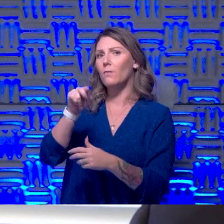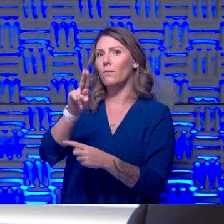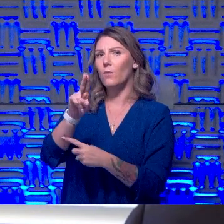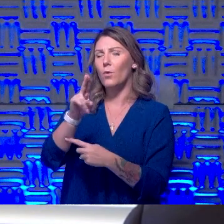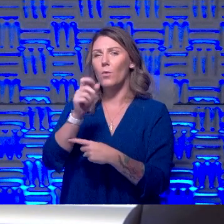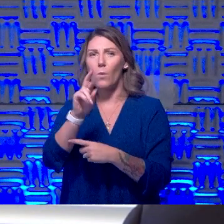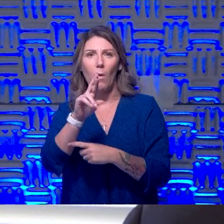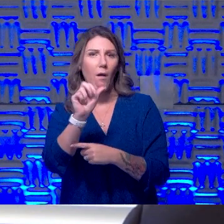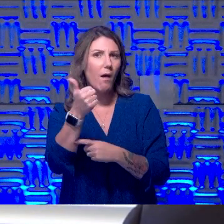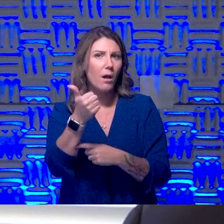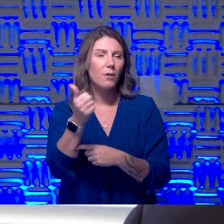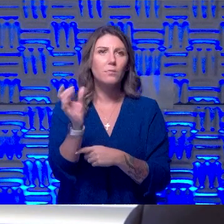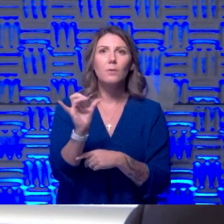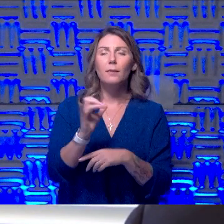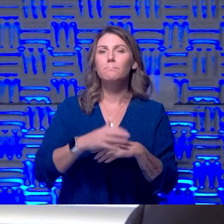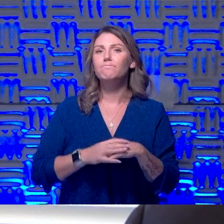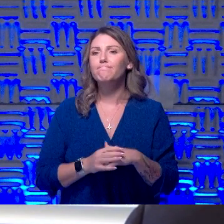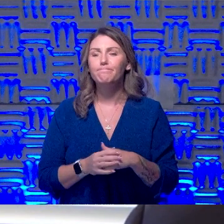whether it's